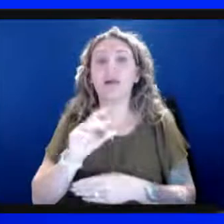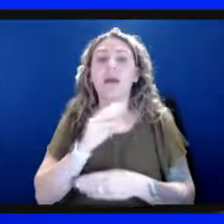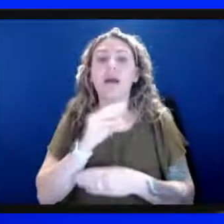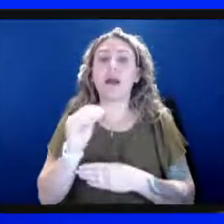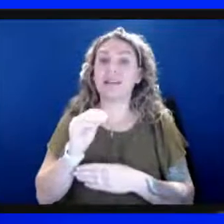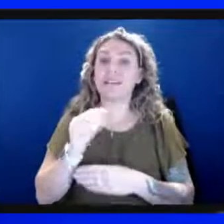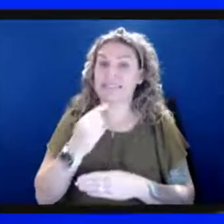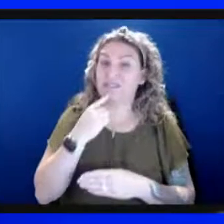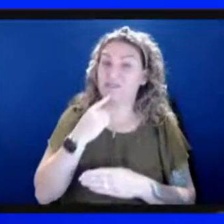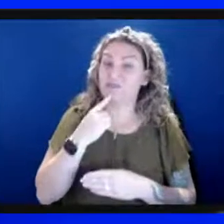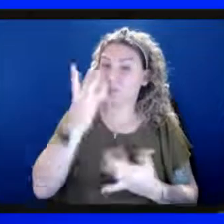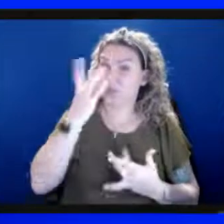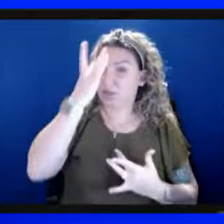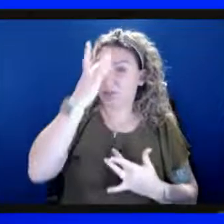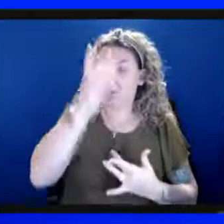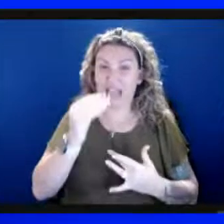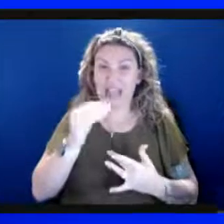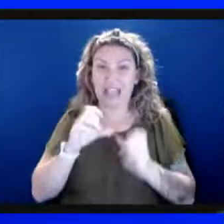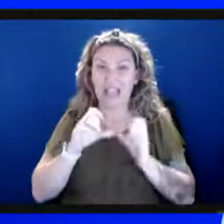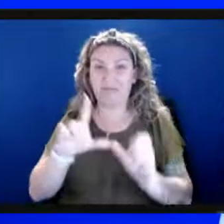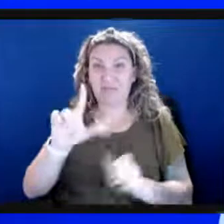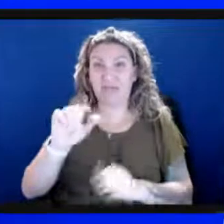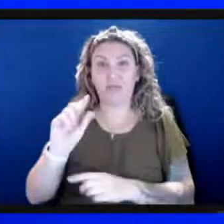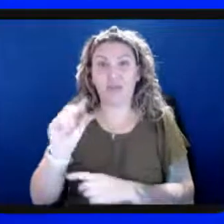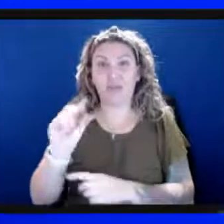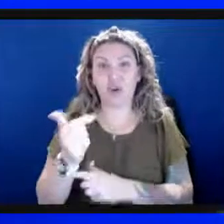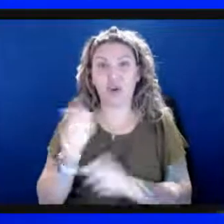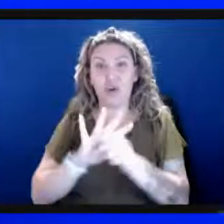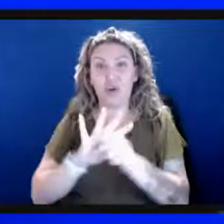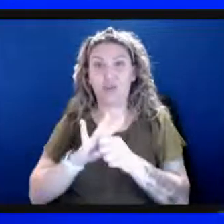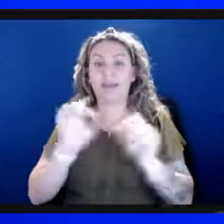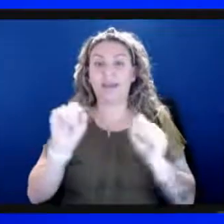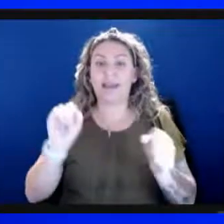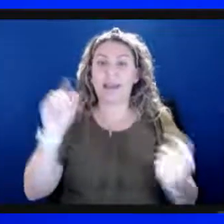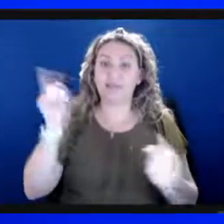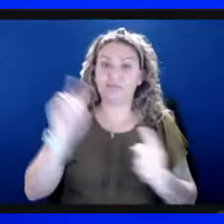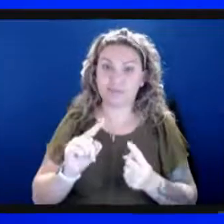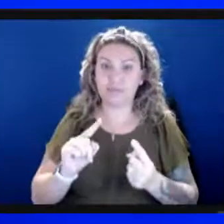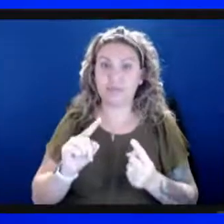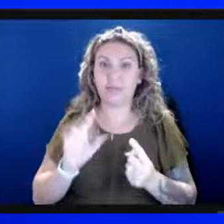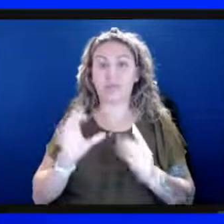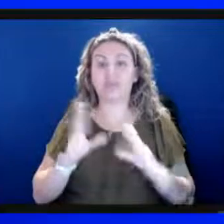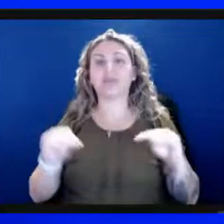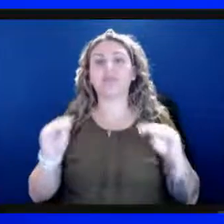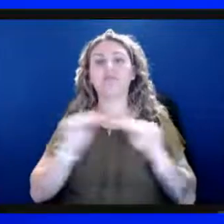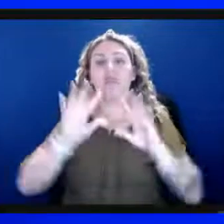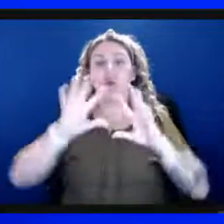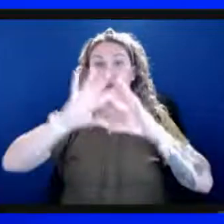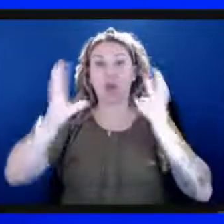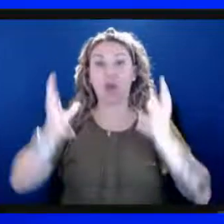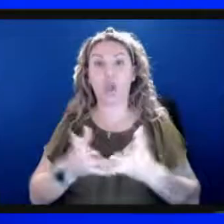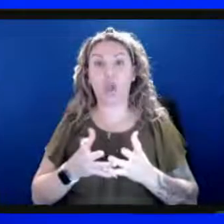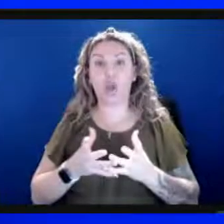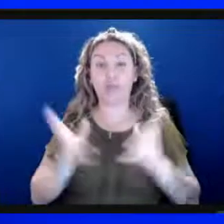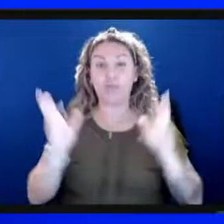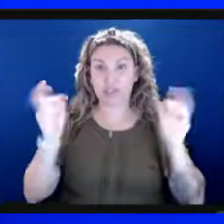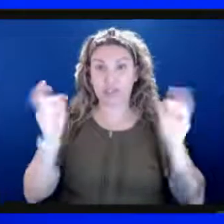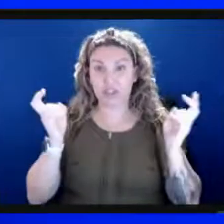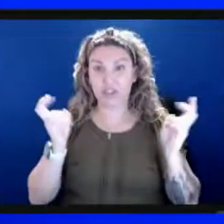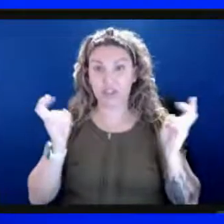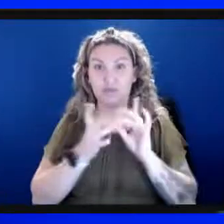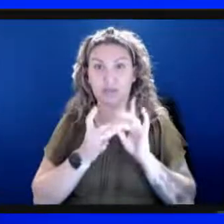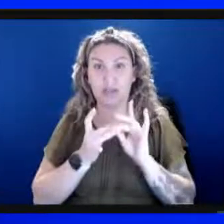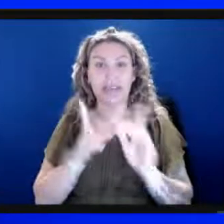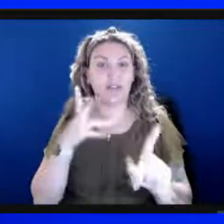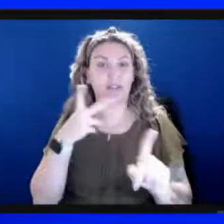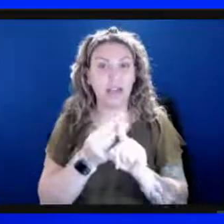know the vaccines do help prevent and reduce the risk of that. And I think this is more of a global issue as far as vaccines. We've heard about the case